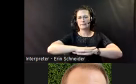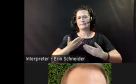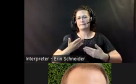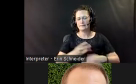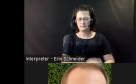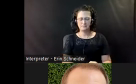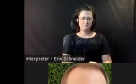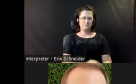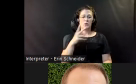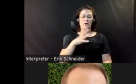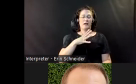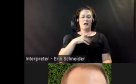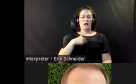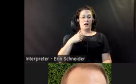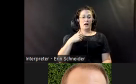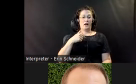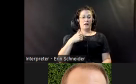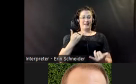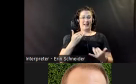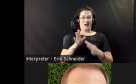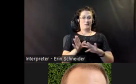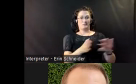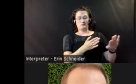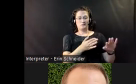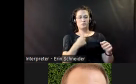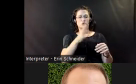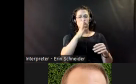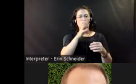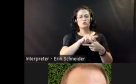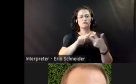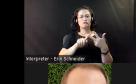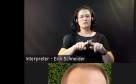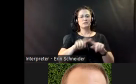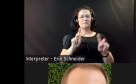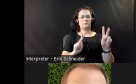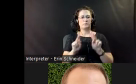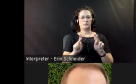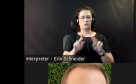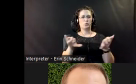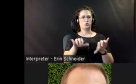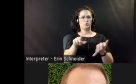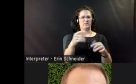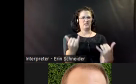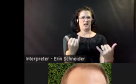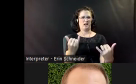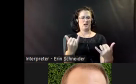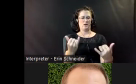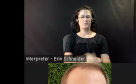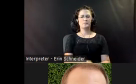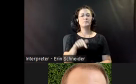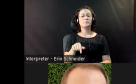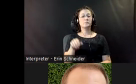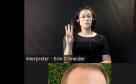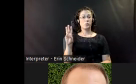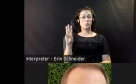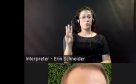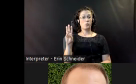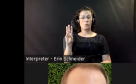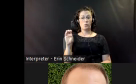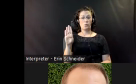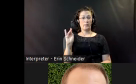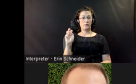from me babbling on, and we're going to talk to three people who are doing this. And the way we constructed this webinar was to give you three